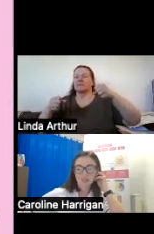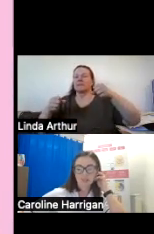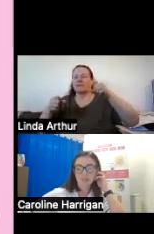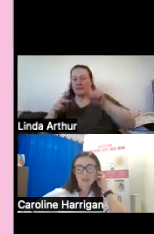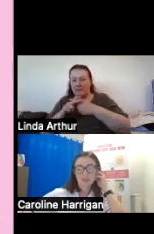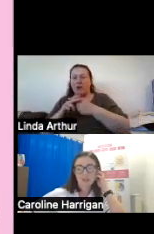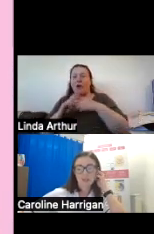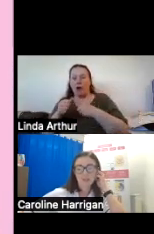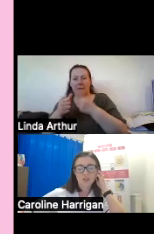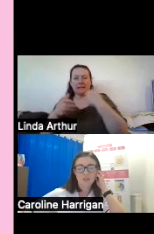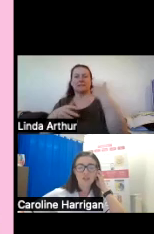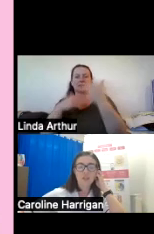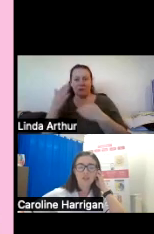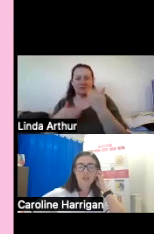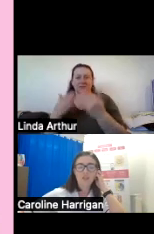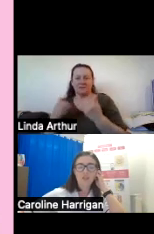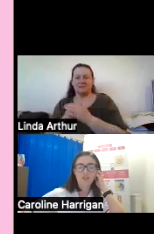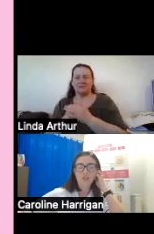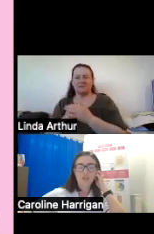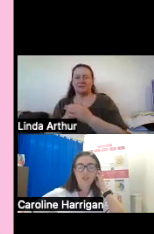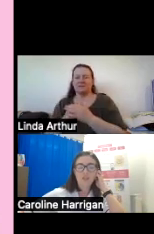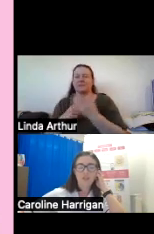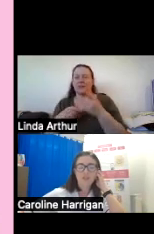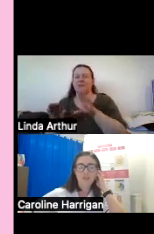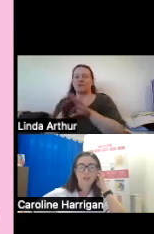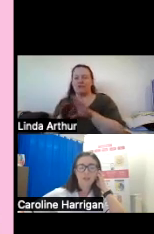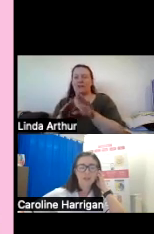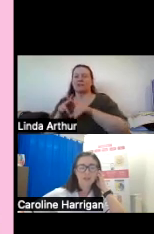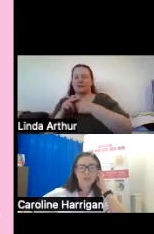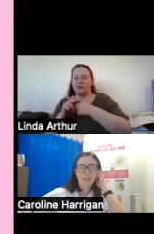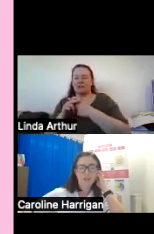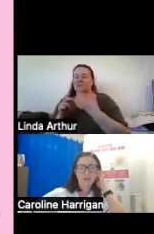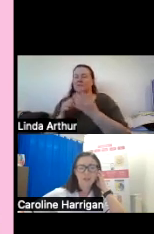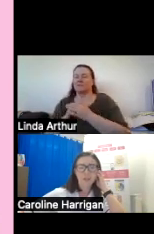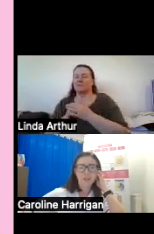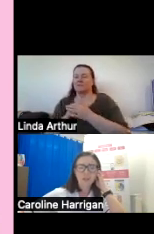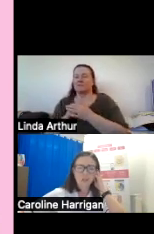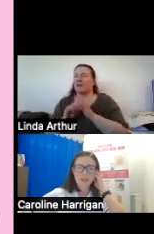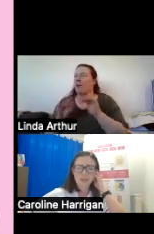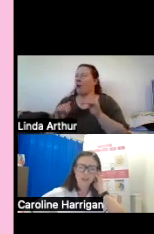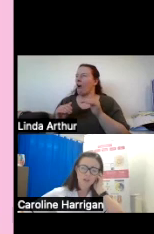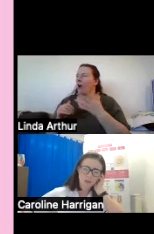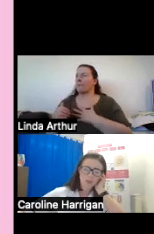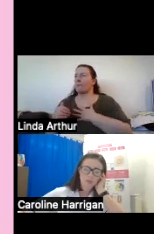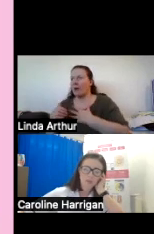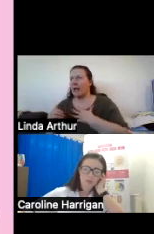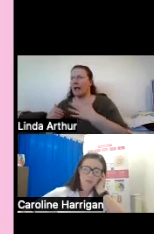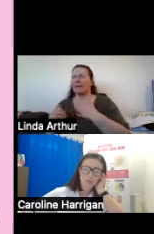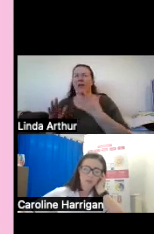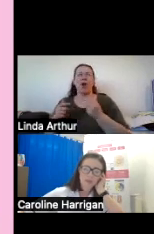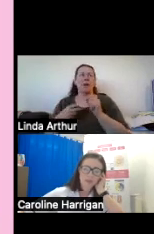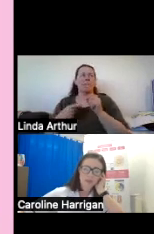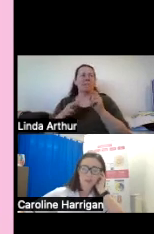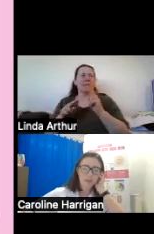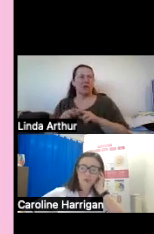that point. And if it doesn't, then you need to kind of retrain it to do that. And at the start, you might be thinking, how can I breathe? How can I do my pelvic floor at the